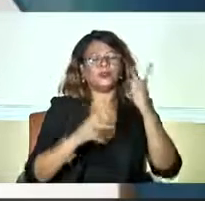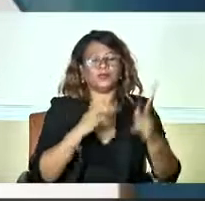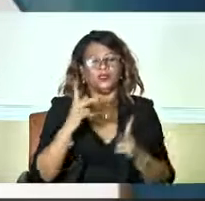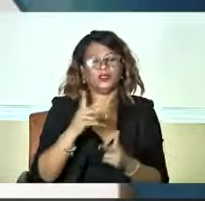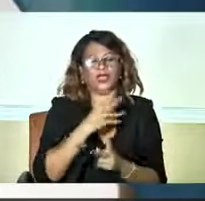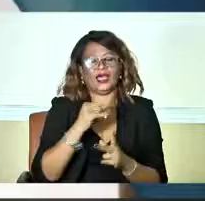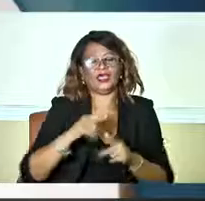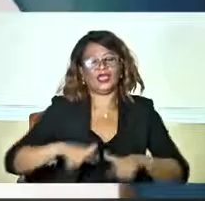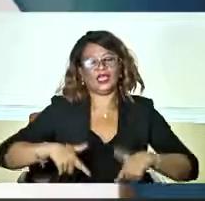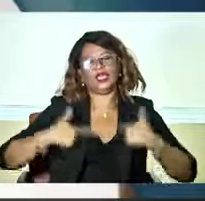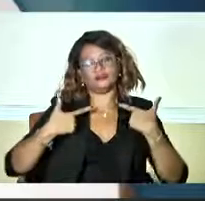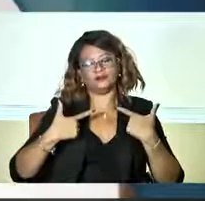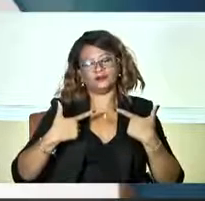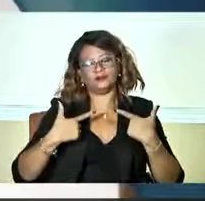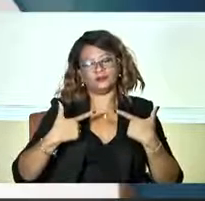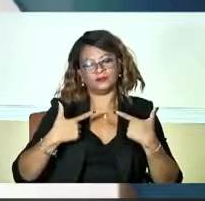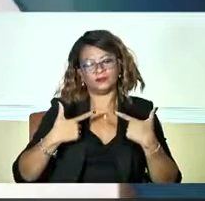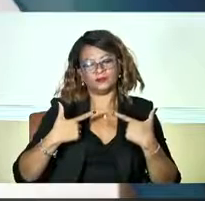rebuilding lives.